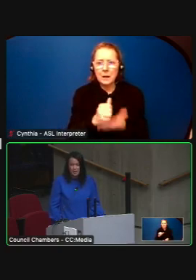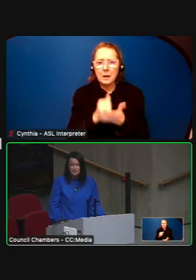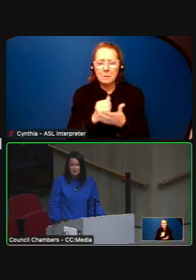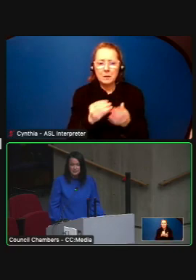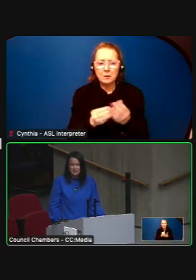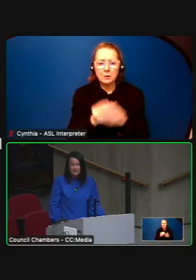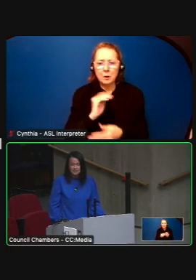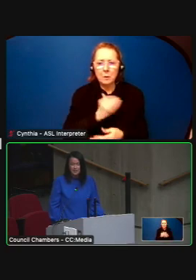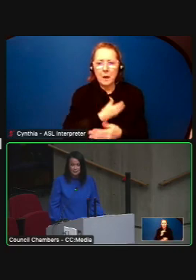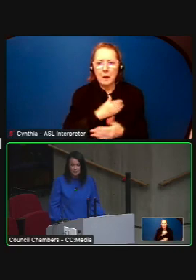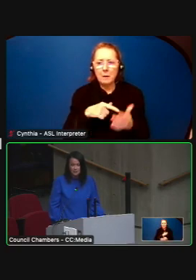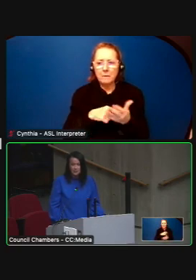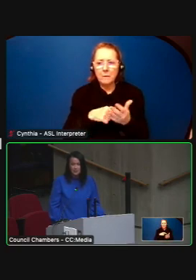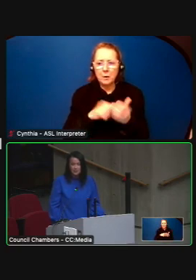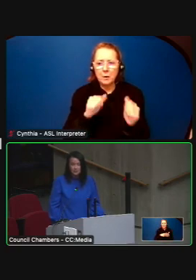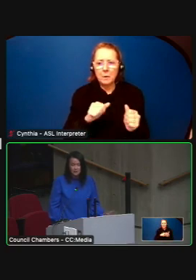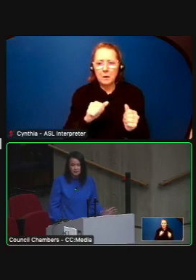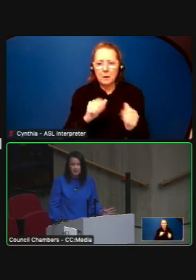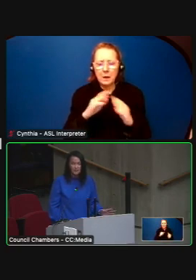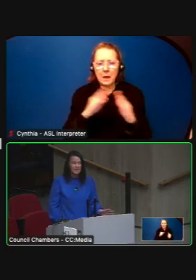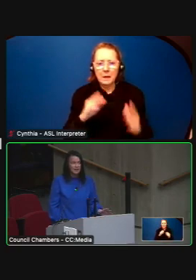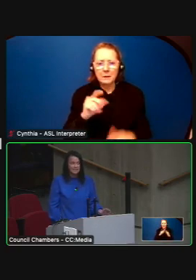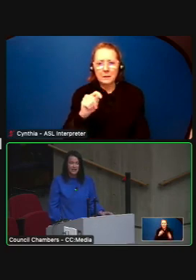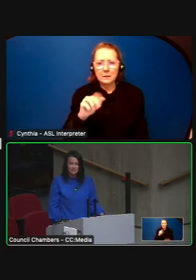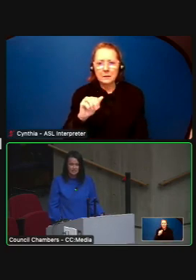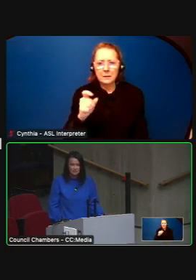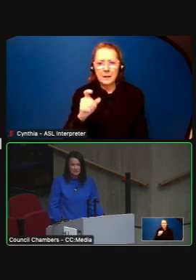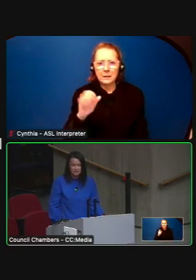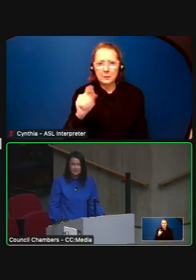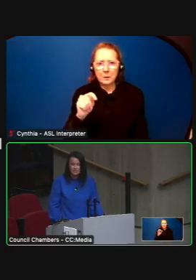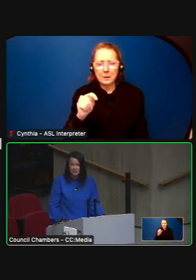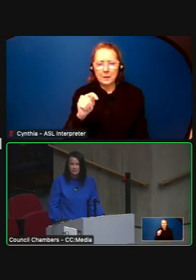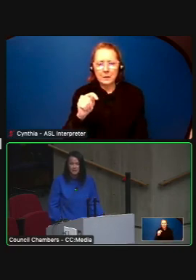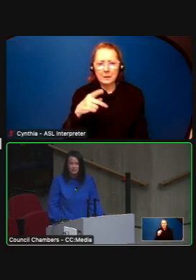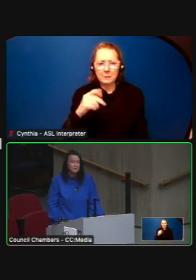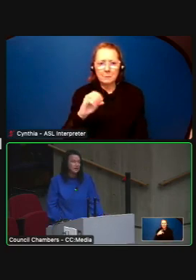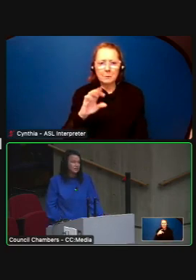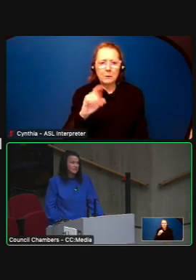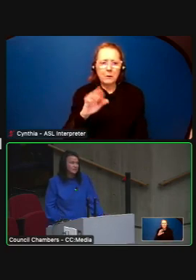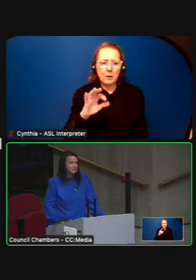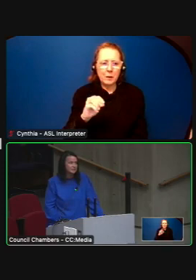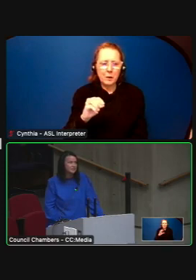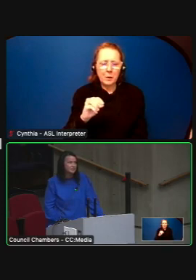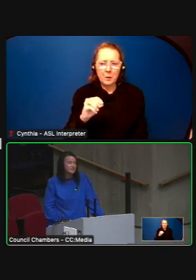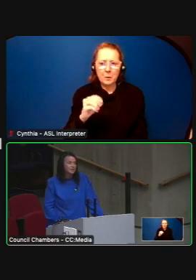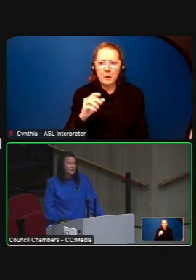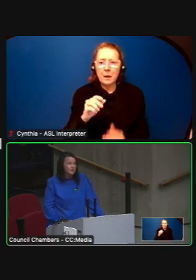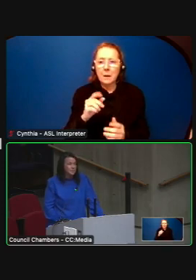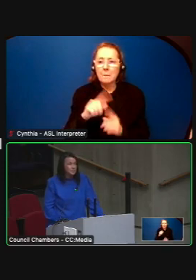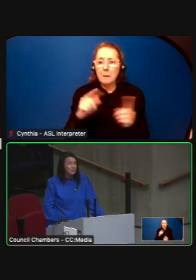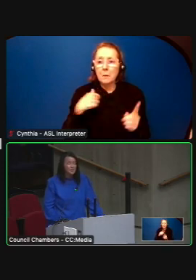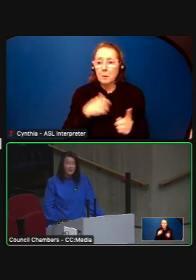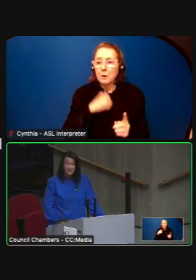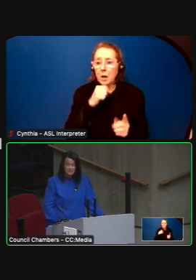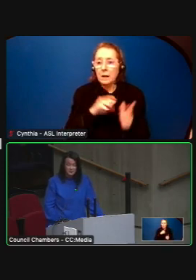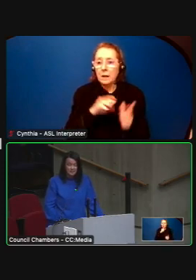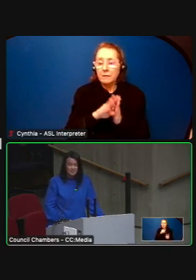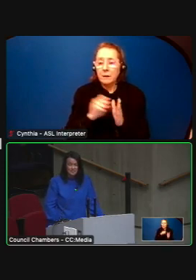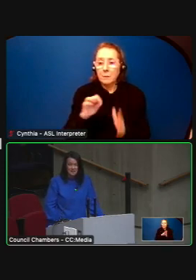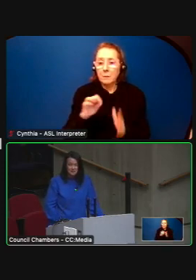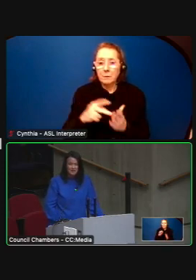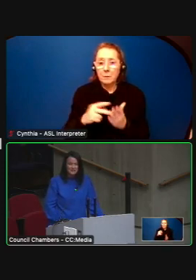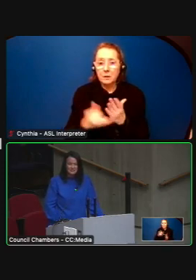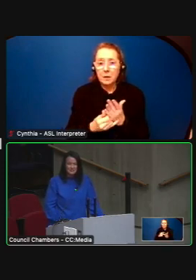affordable housing tax credit portfolio without us actually being the developer of the project. We're